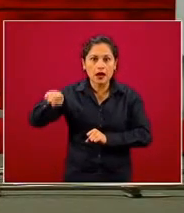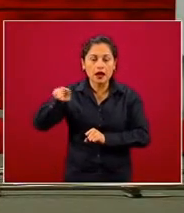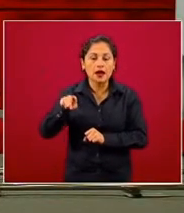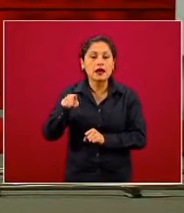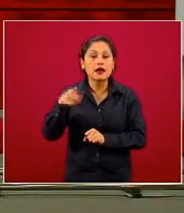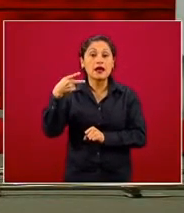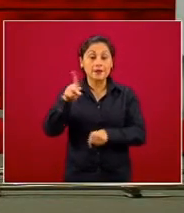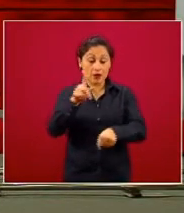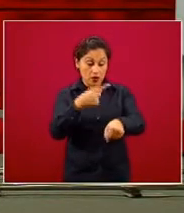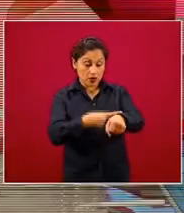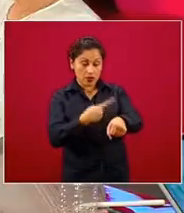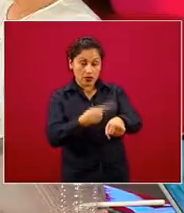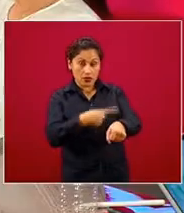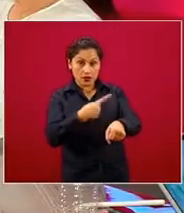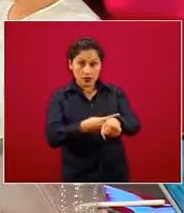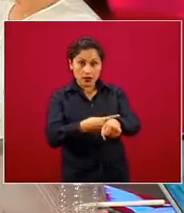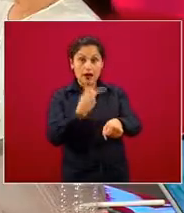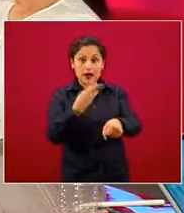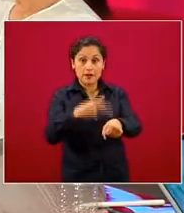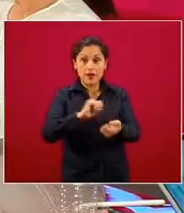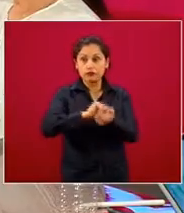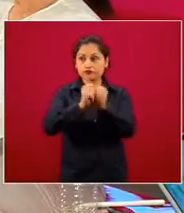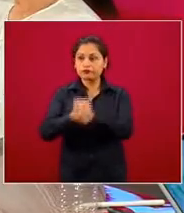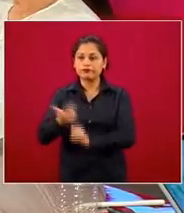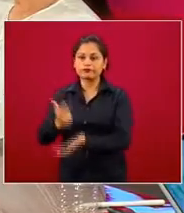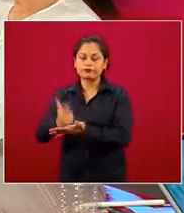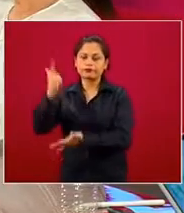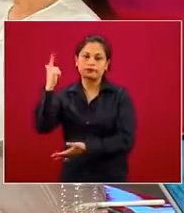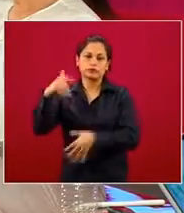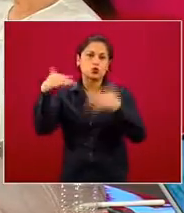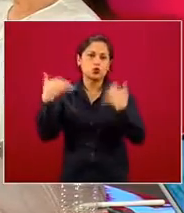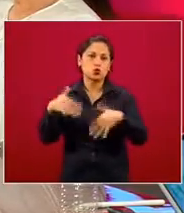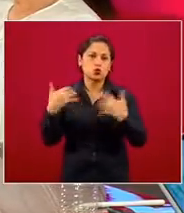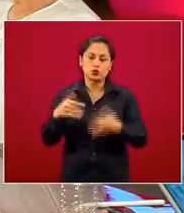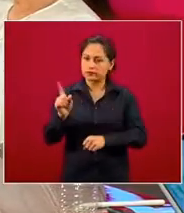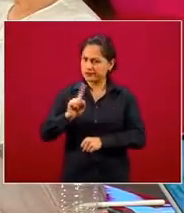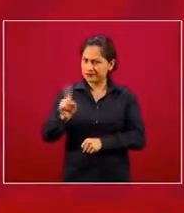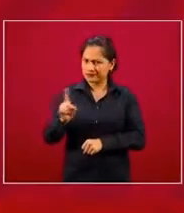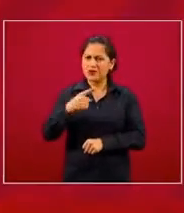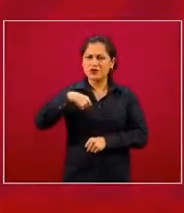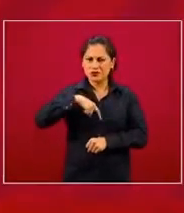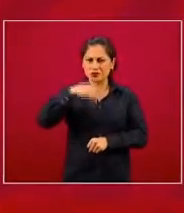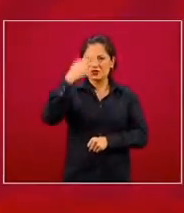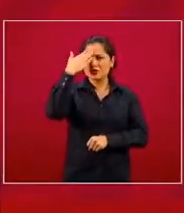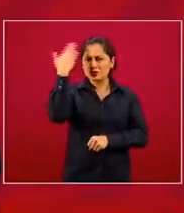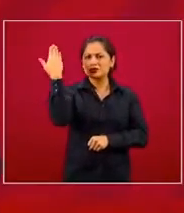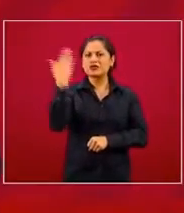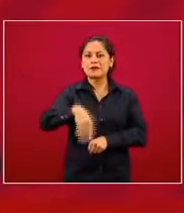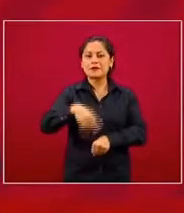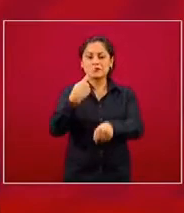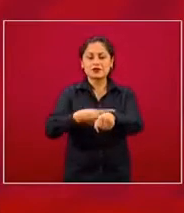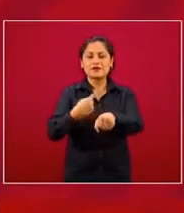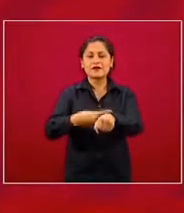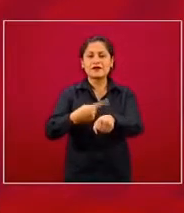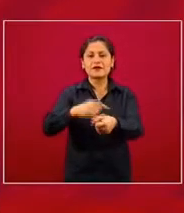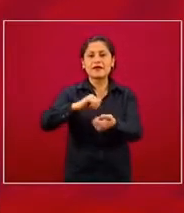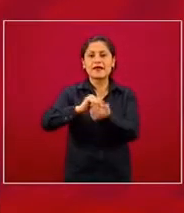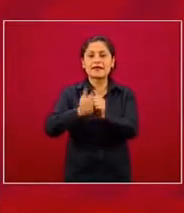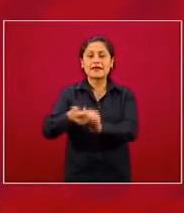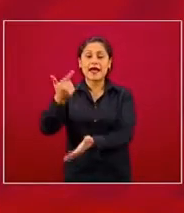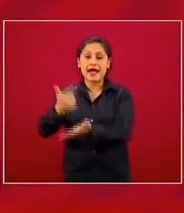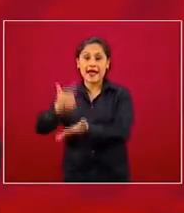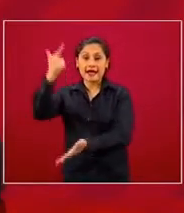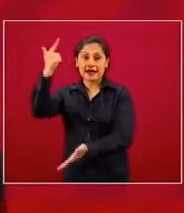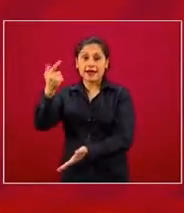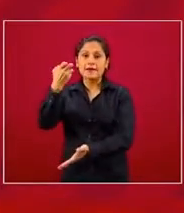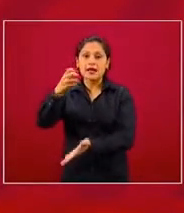not people with a severe disease. And we know that they are not, because severe disease will be already monitored